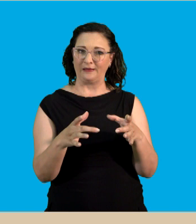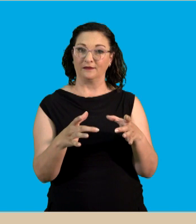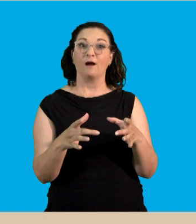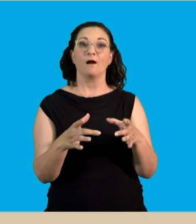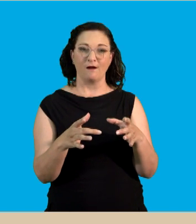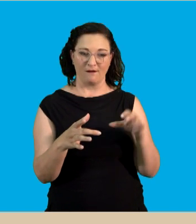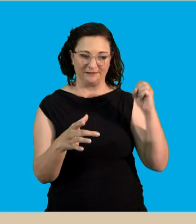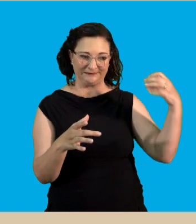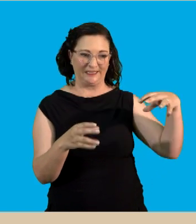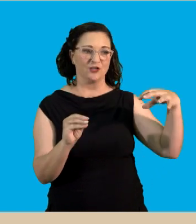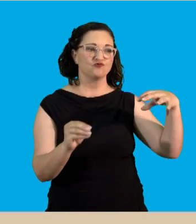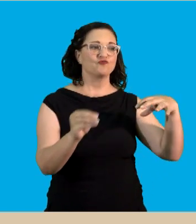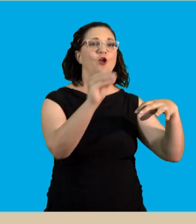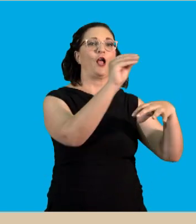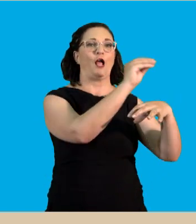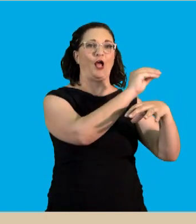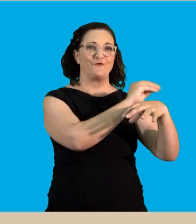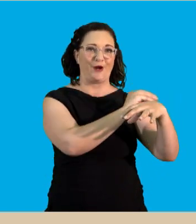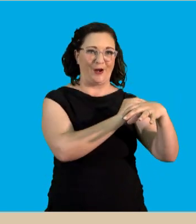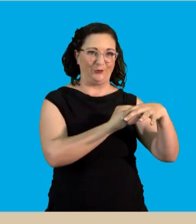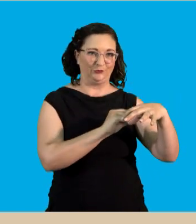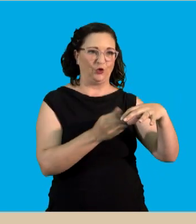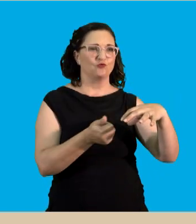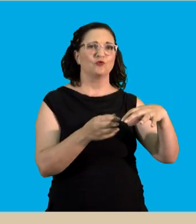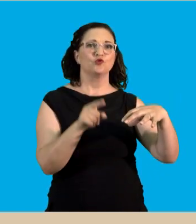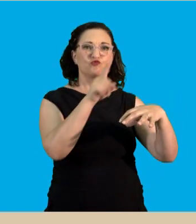able to travel around the sun in a